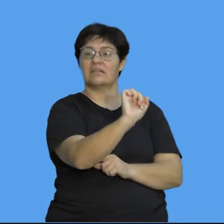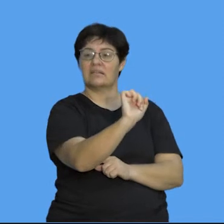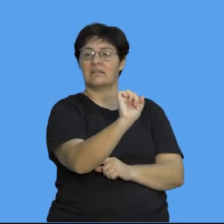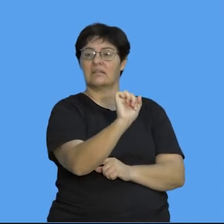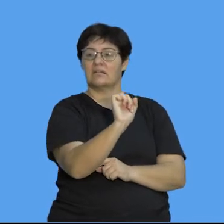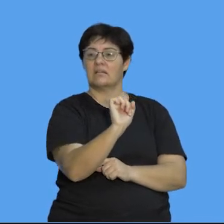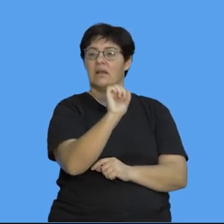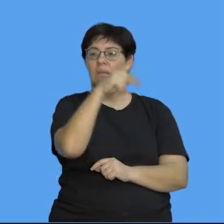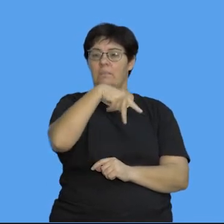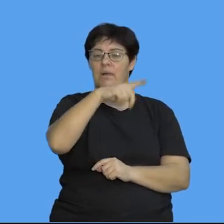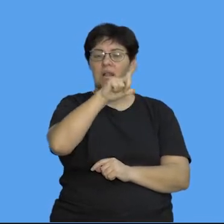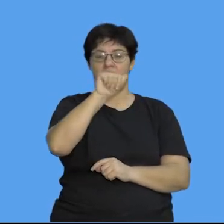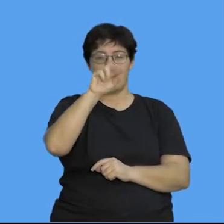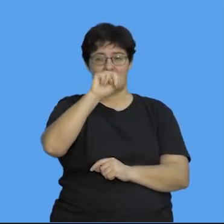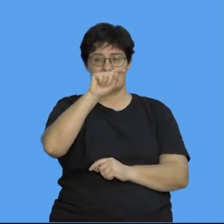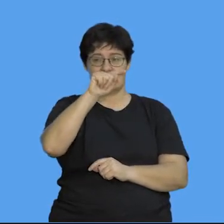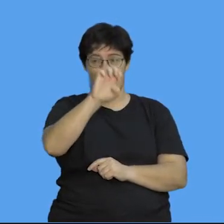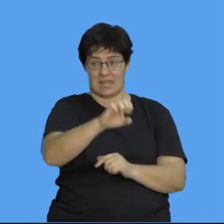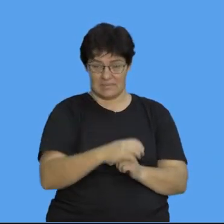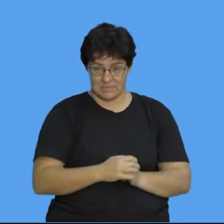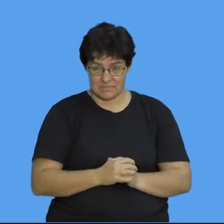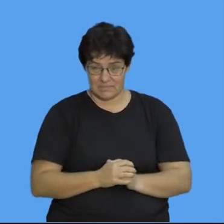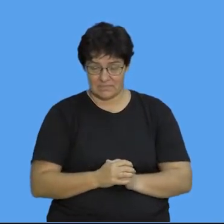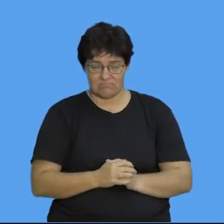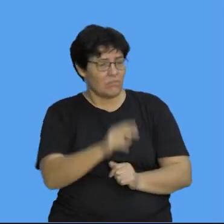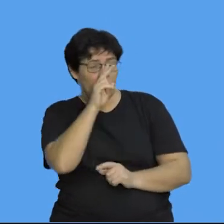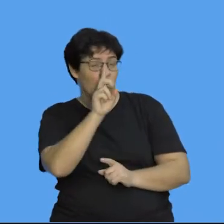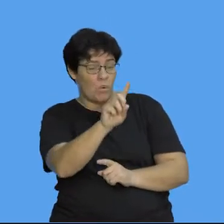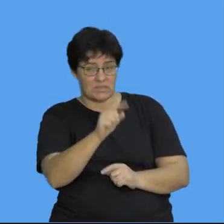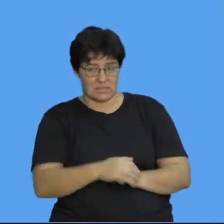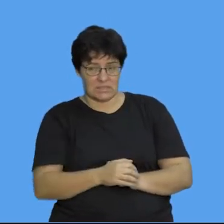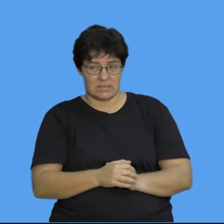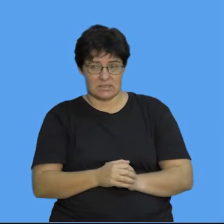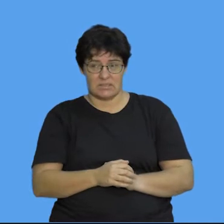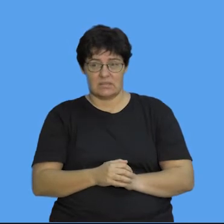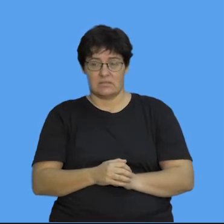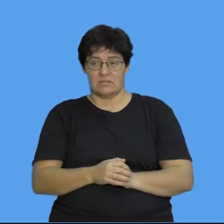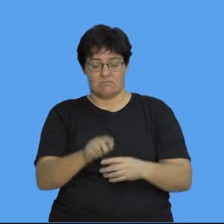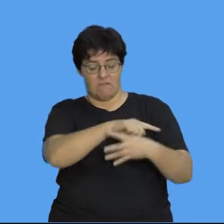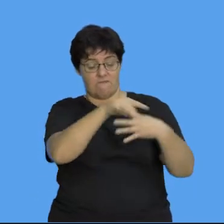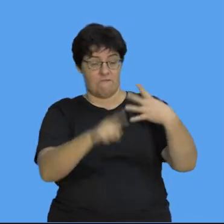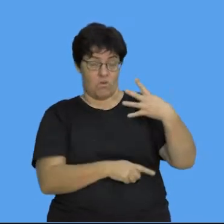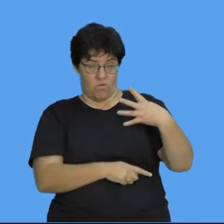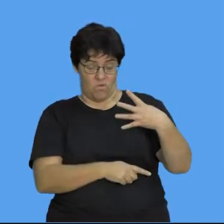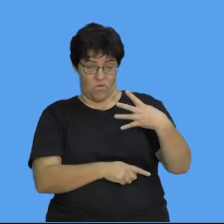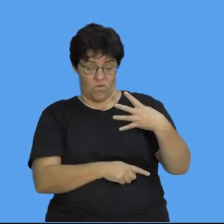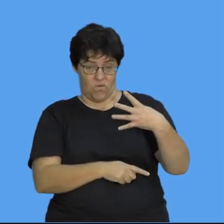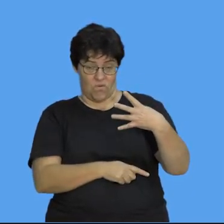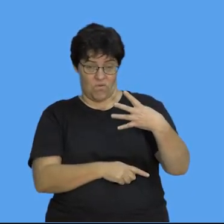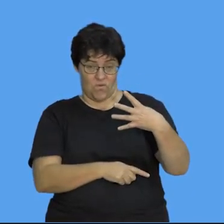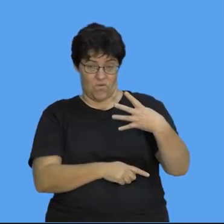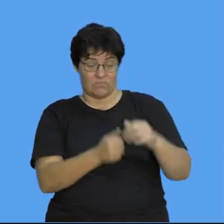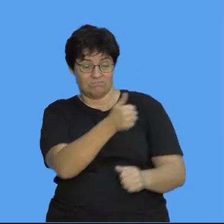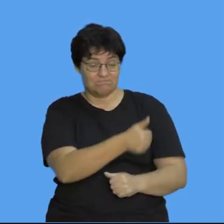right, Plantae. Now, what we're going to look at is the following. We are going to look at 4